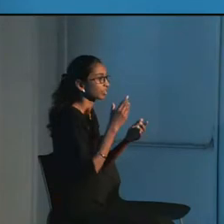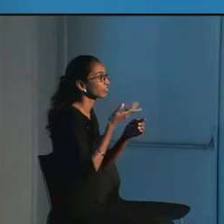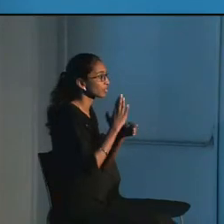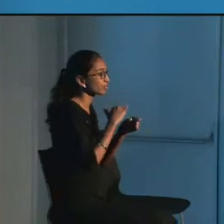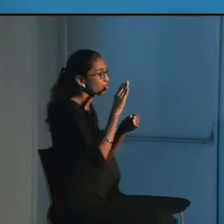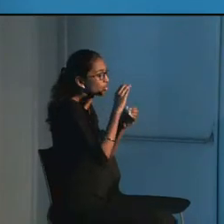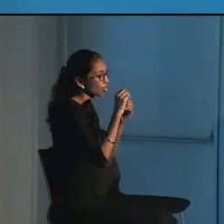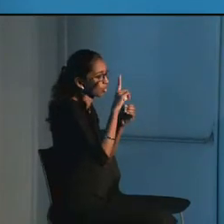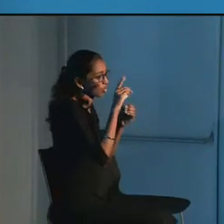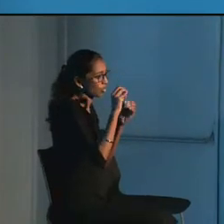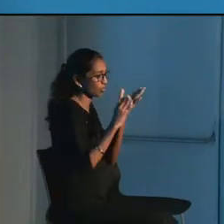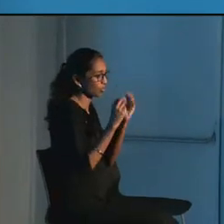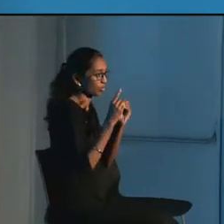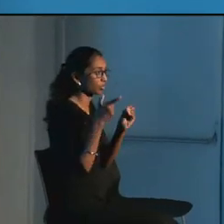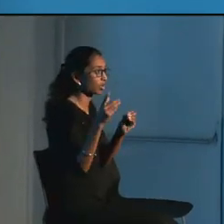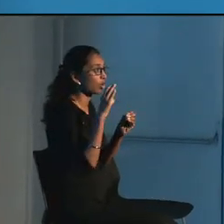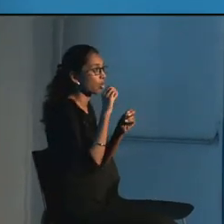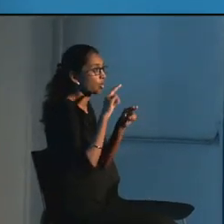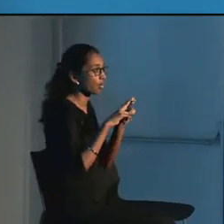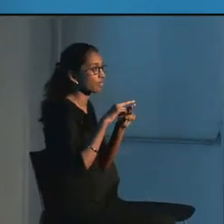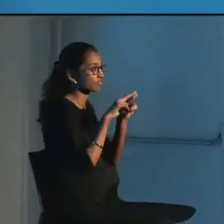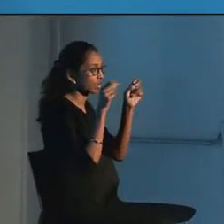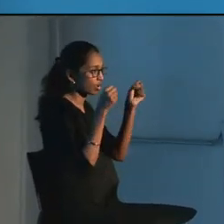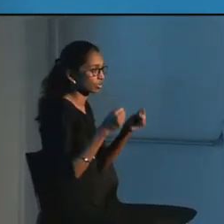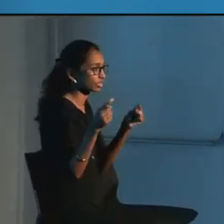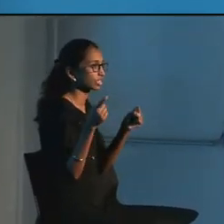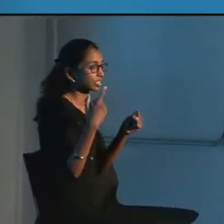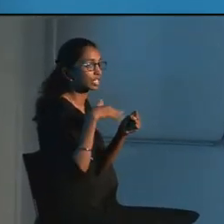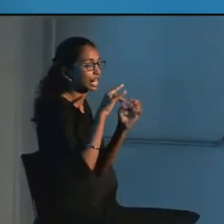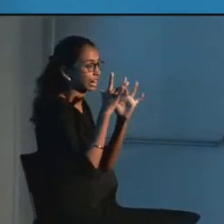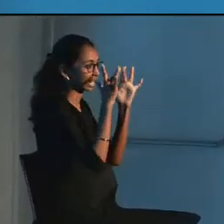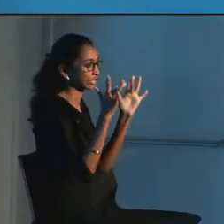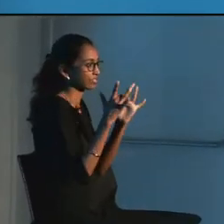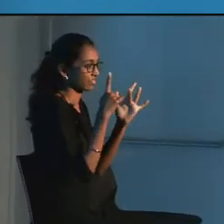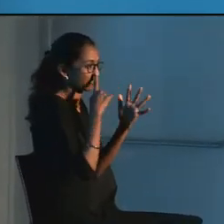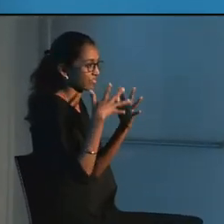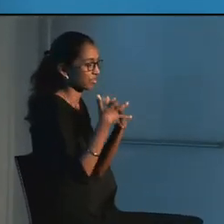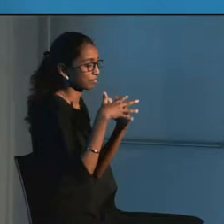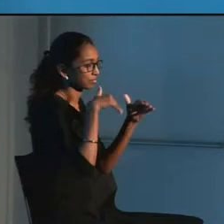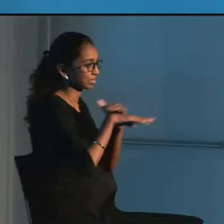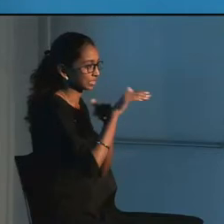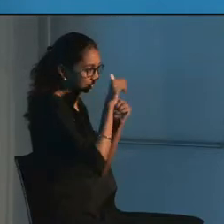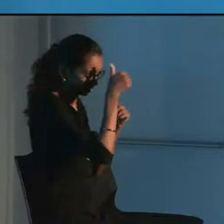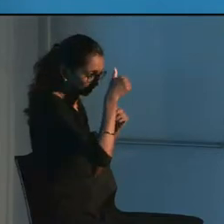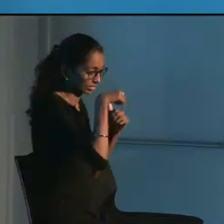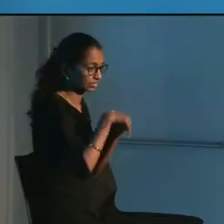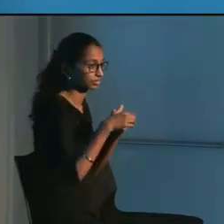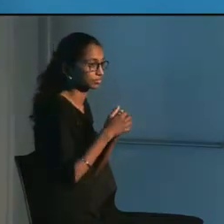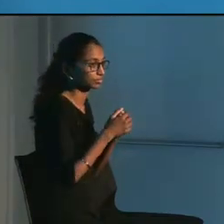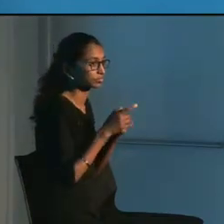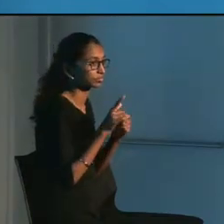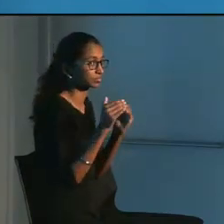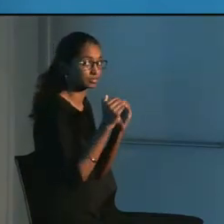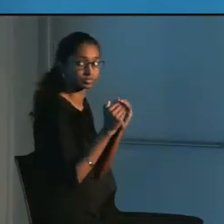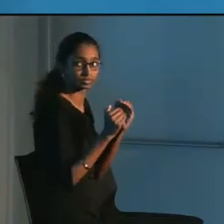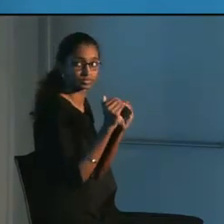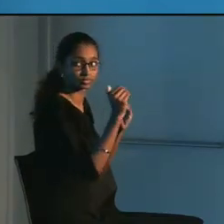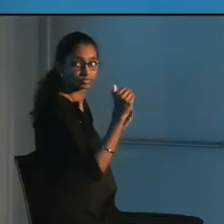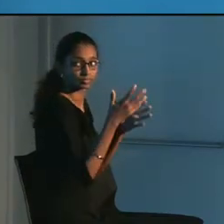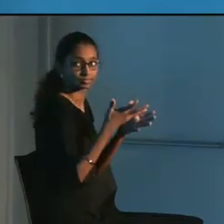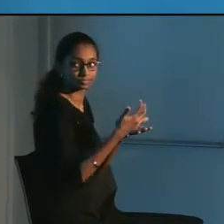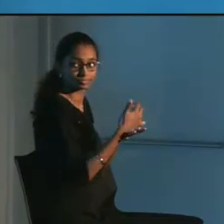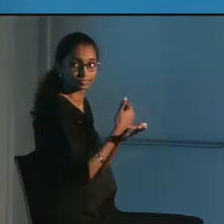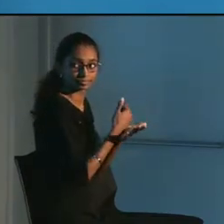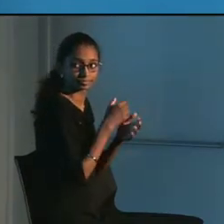She is the co-founder of the Network of Women in Media in India and the Free Speech Collective.